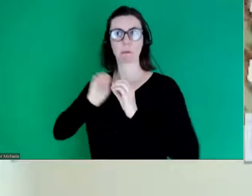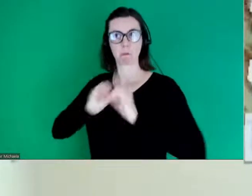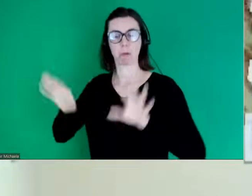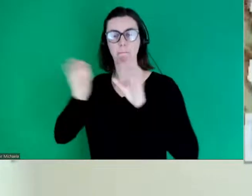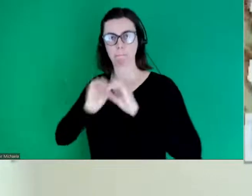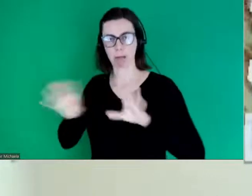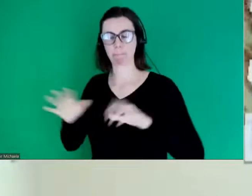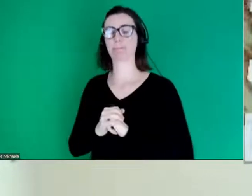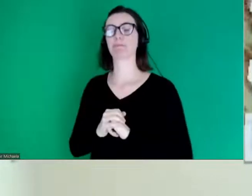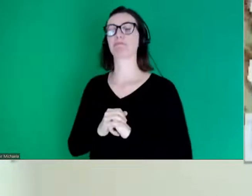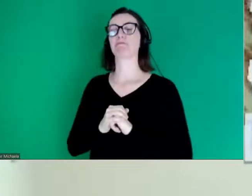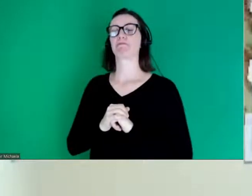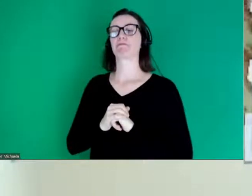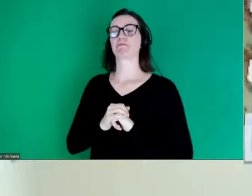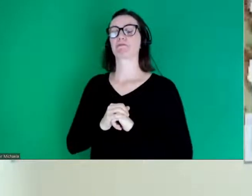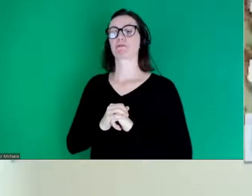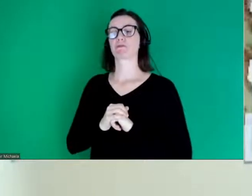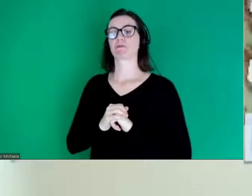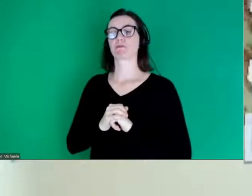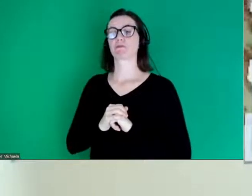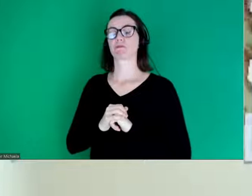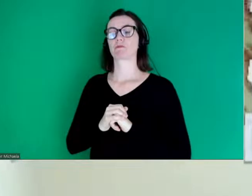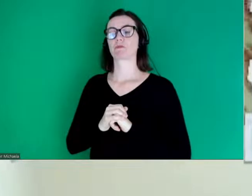is clear that